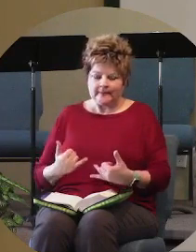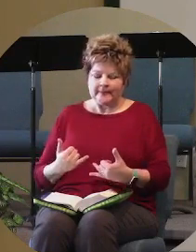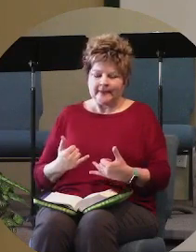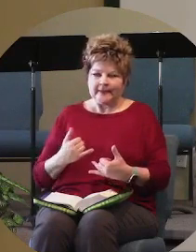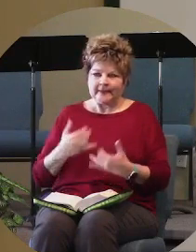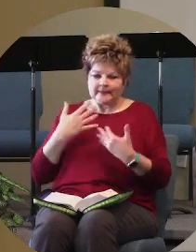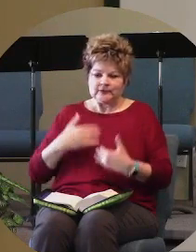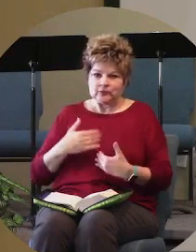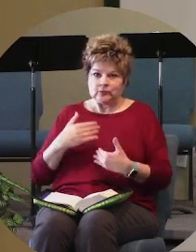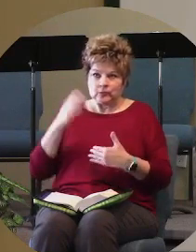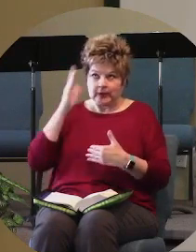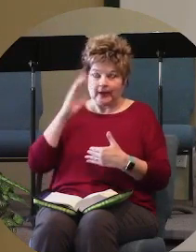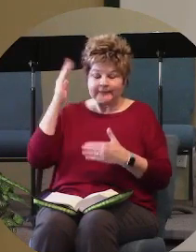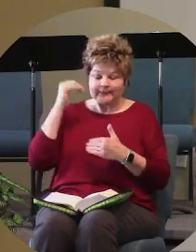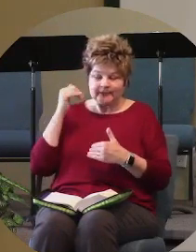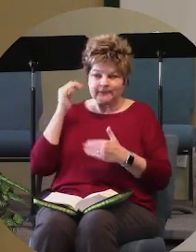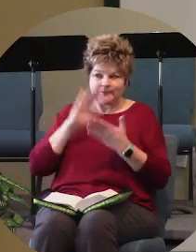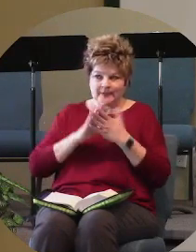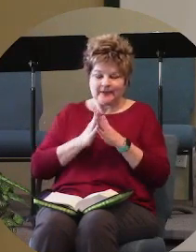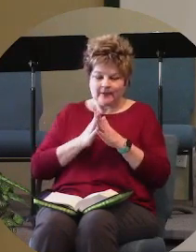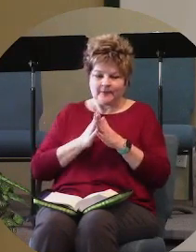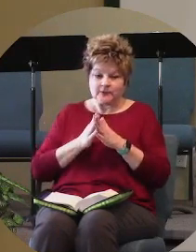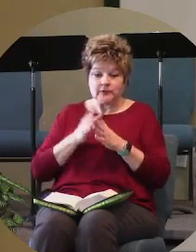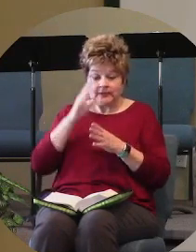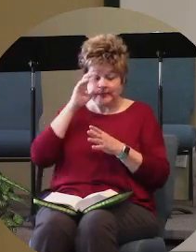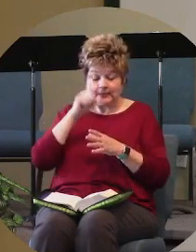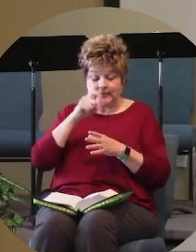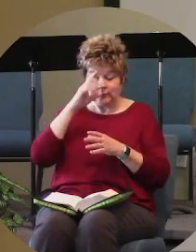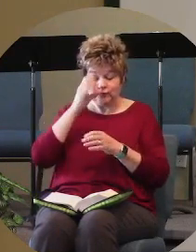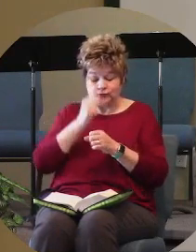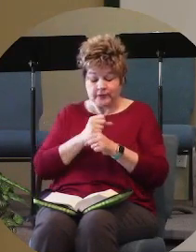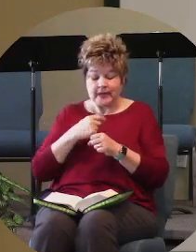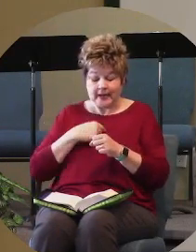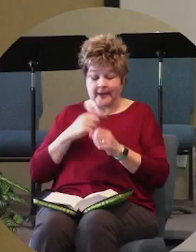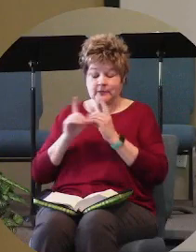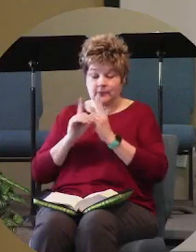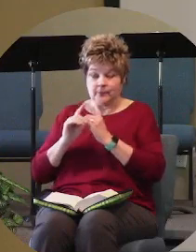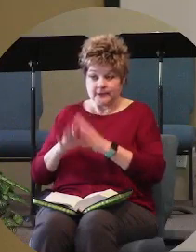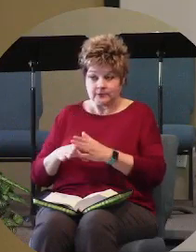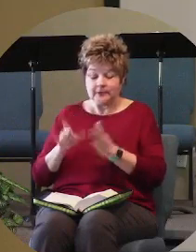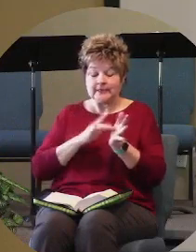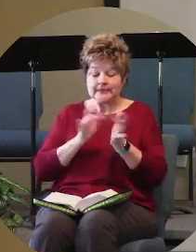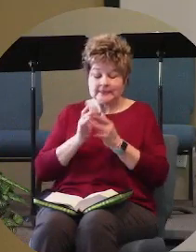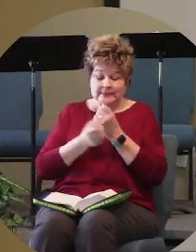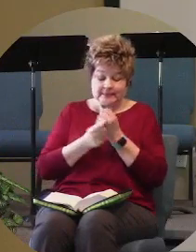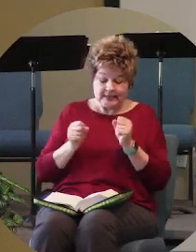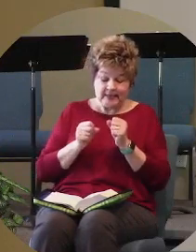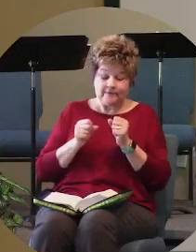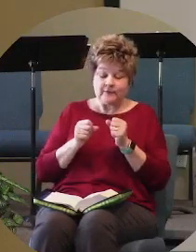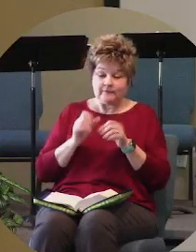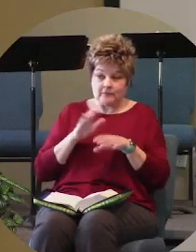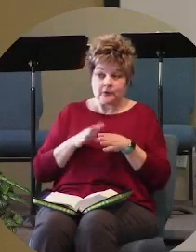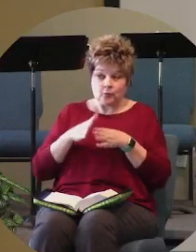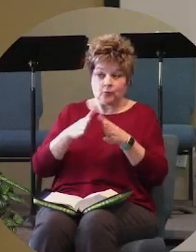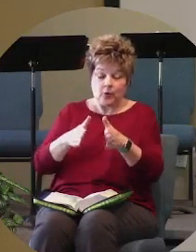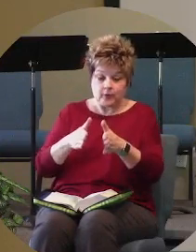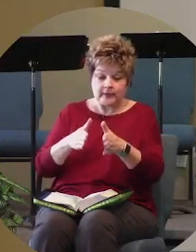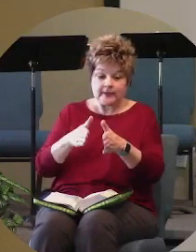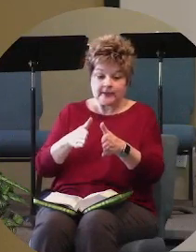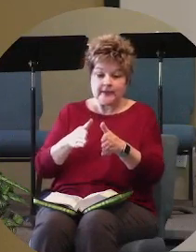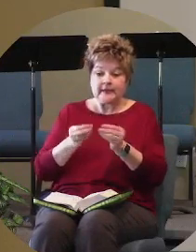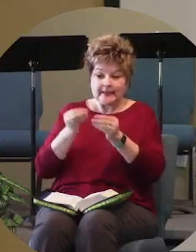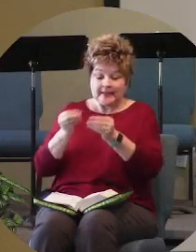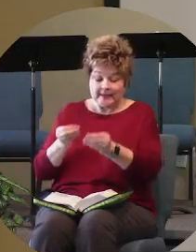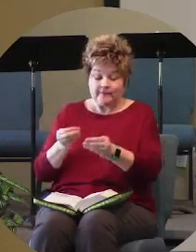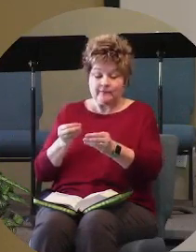so you need to trust that I am the apostle that Jesus saved on the road to Damascus, that I am the one that he gave the marching